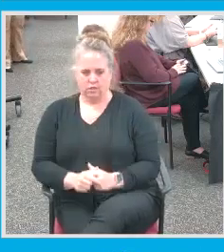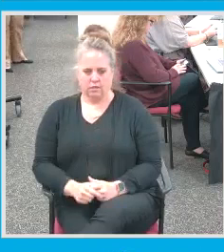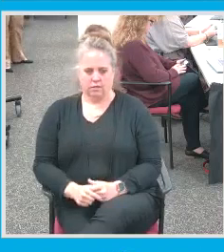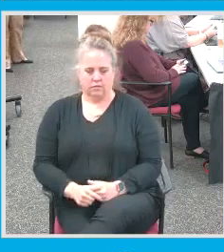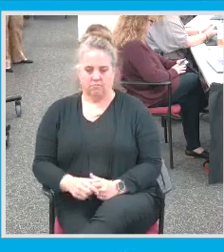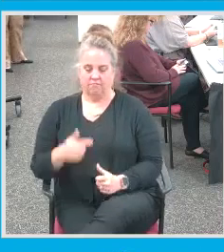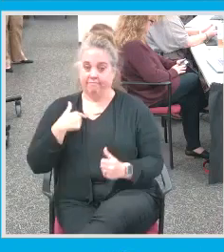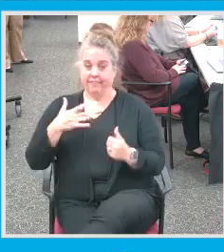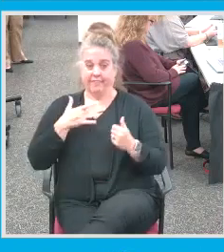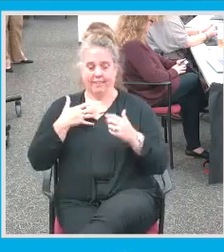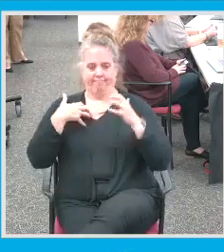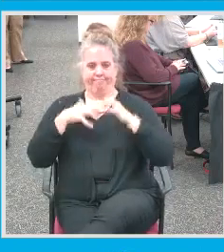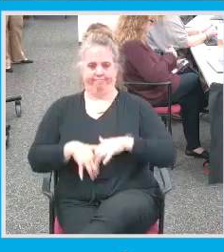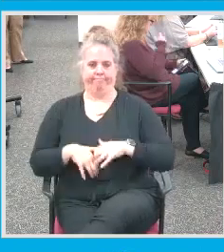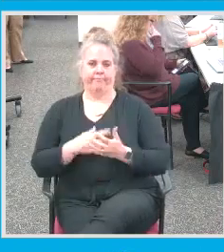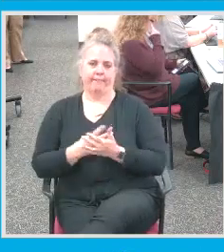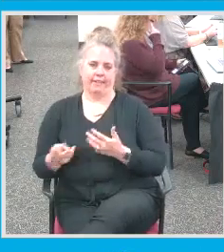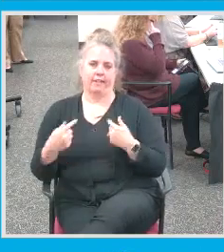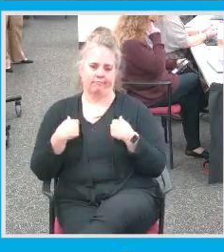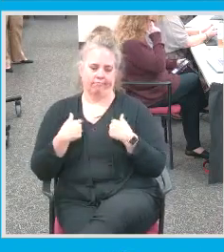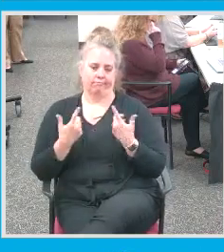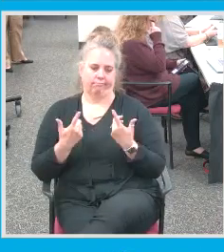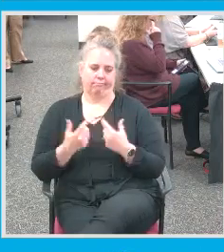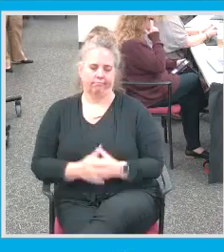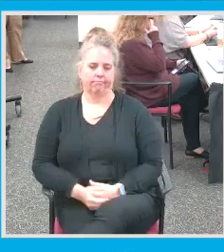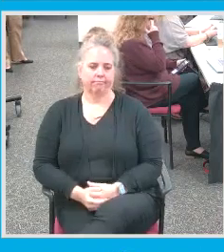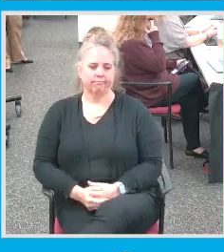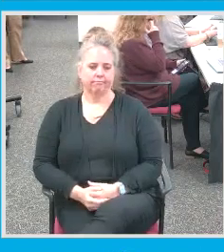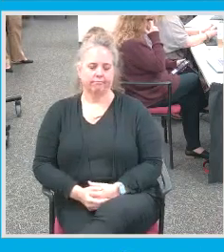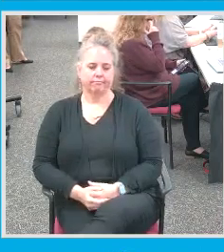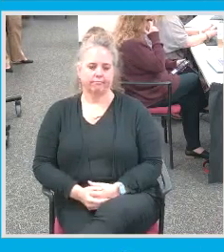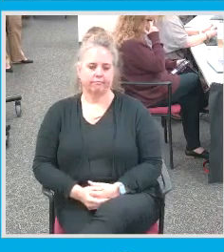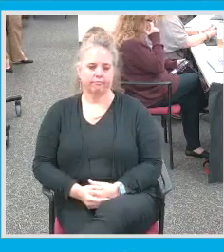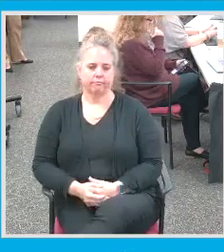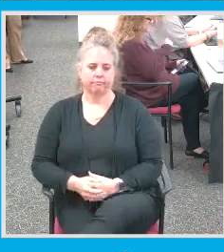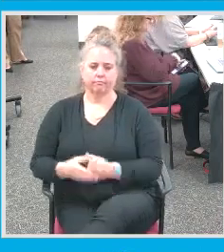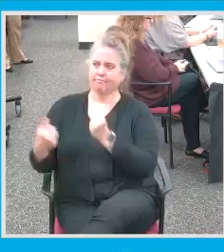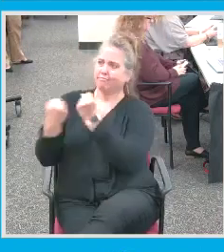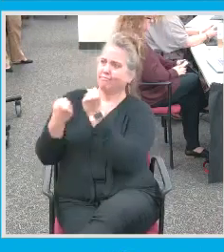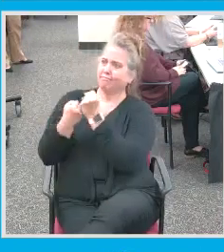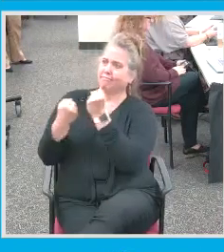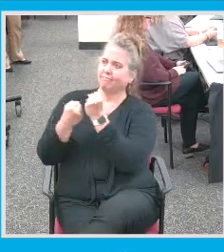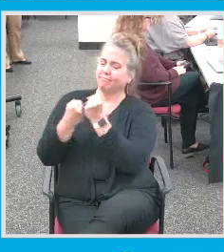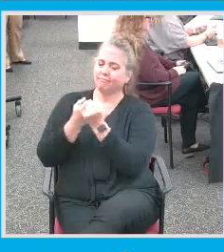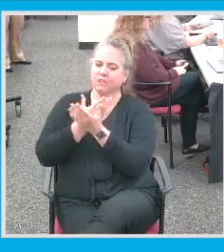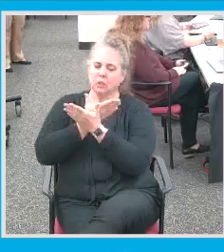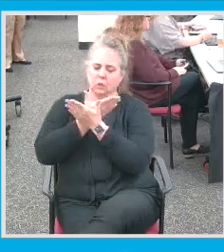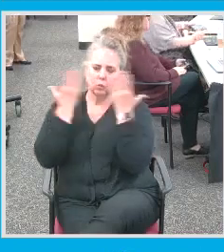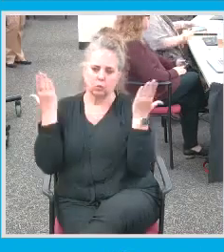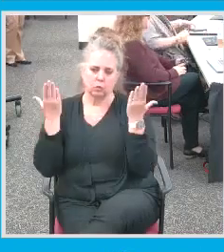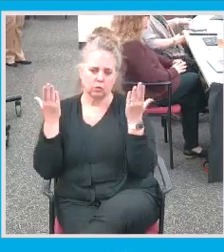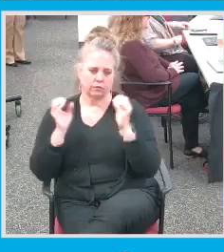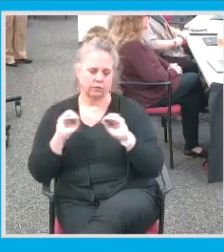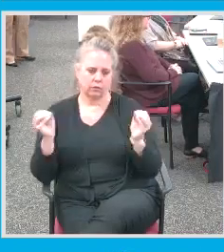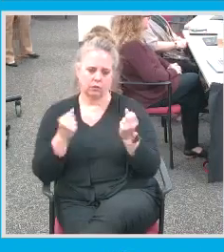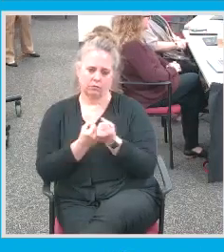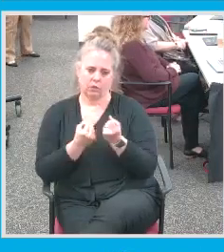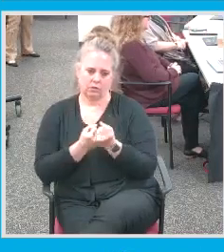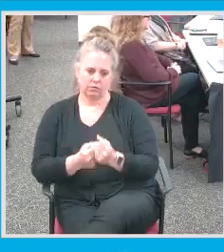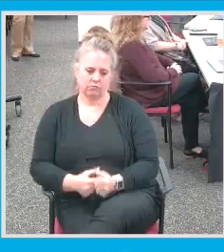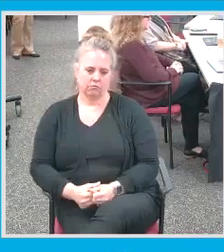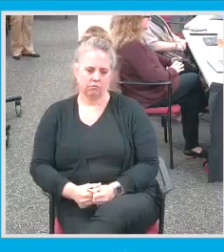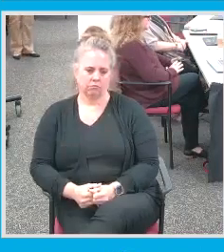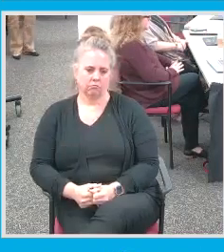because, they're not really accessing any other supports, maybe they decide to have 1 or 10 drinks that